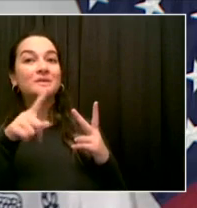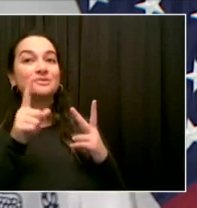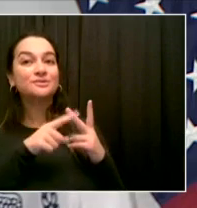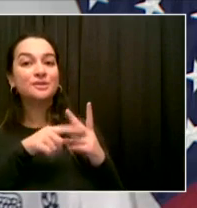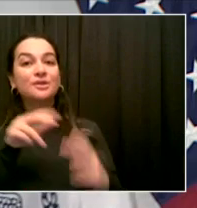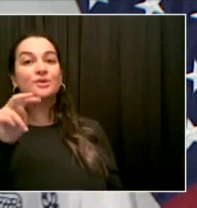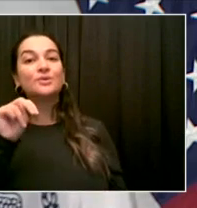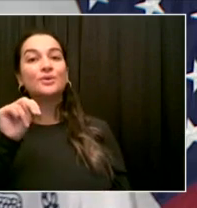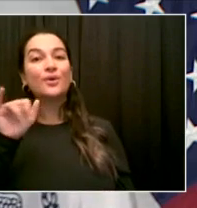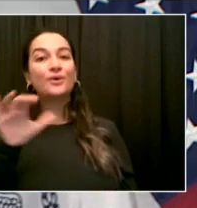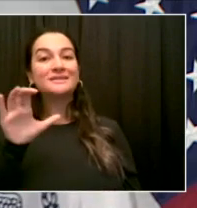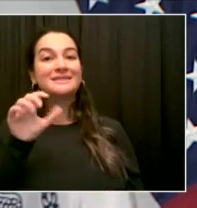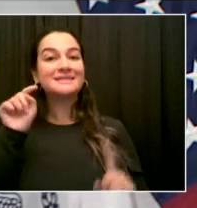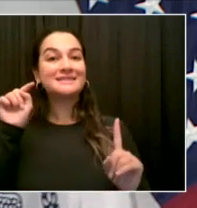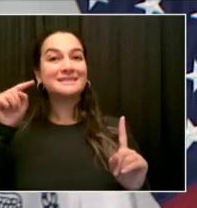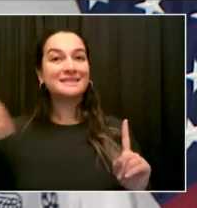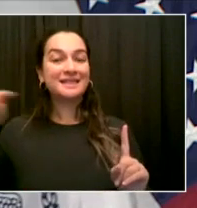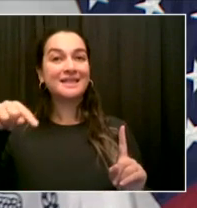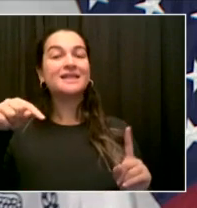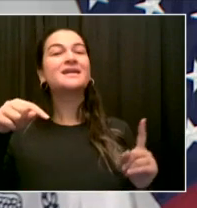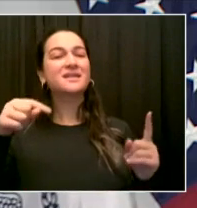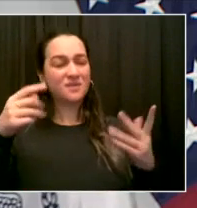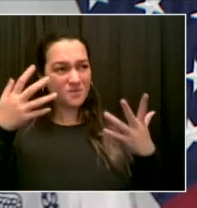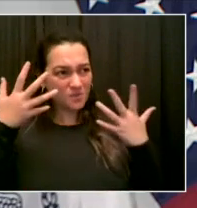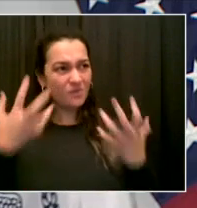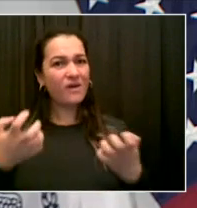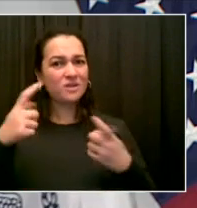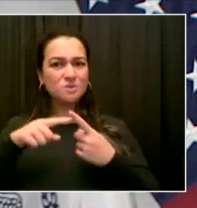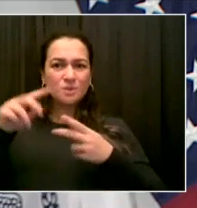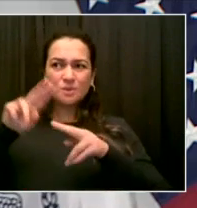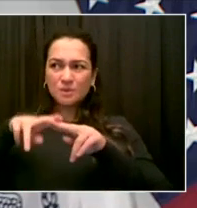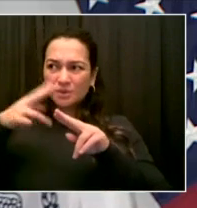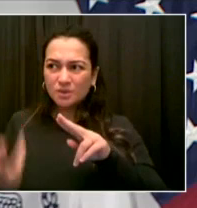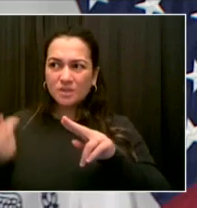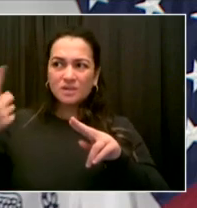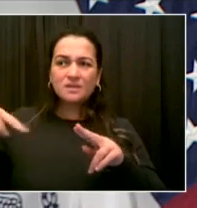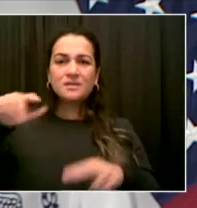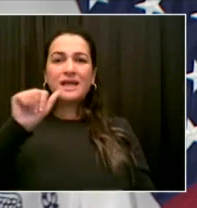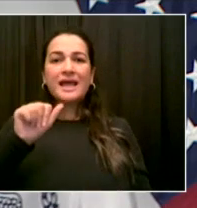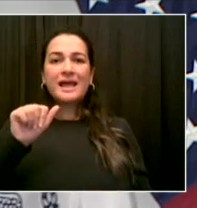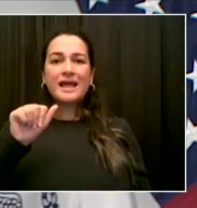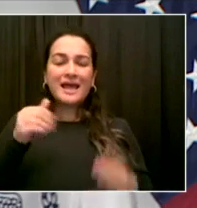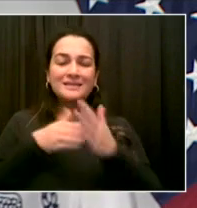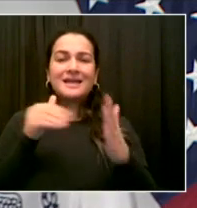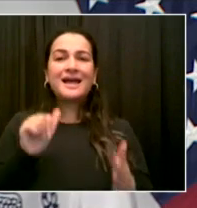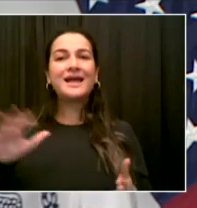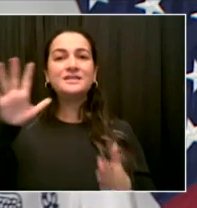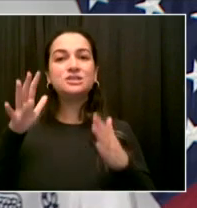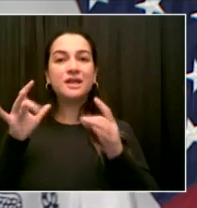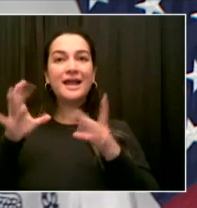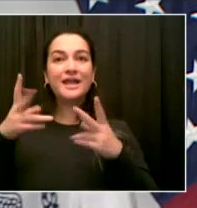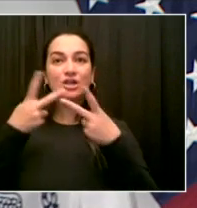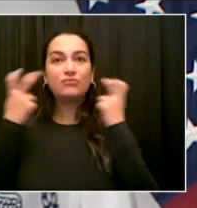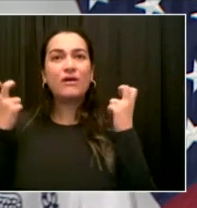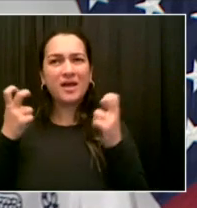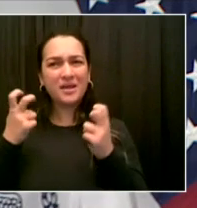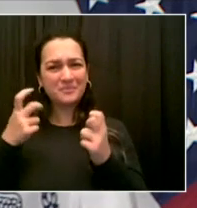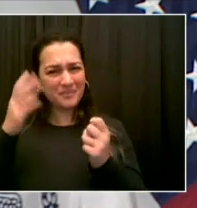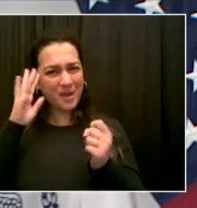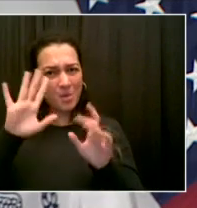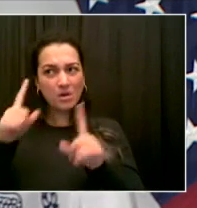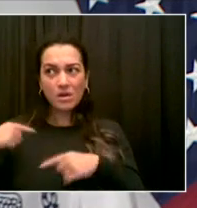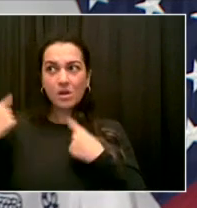in Queens for assaulting another teen while making racial slurs. They've not been charged with a bias crime. Is what the city